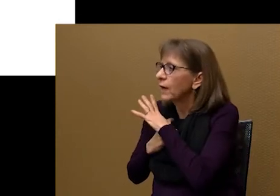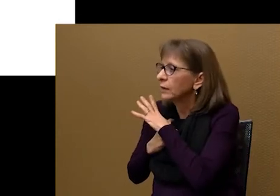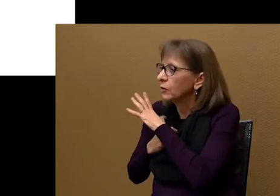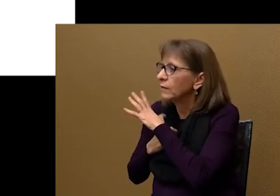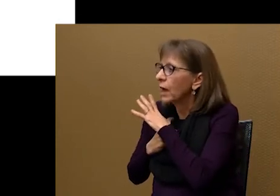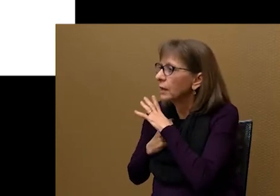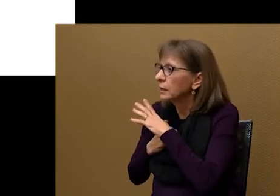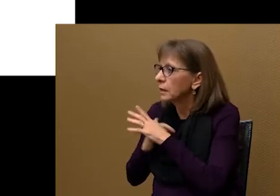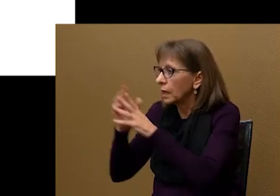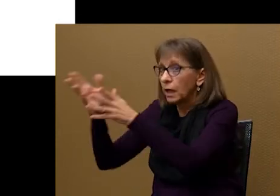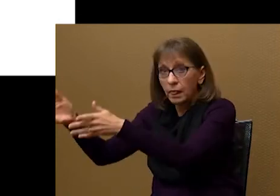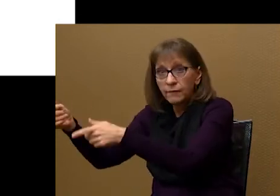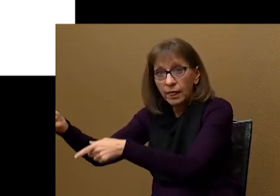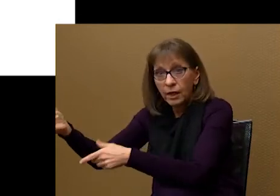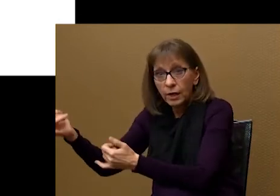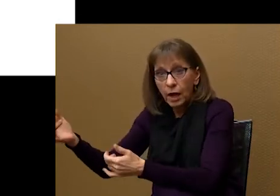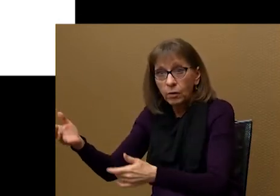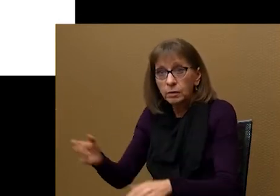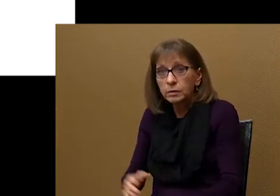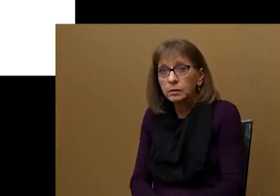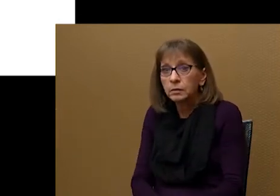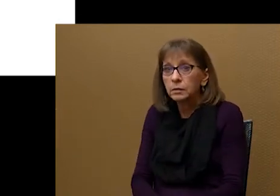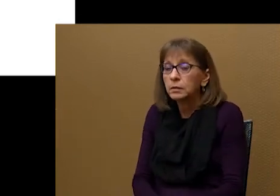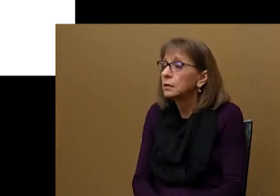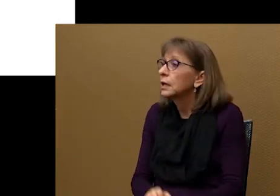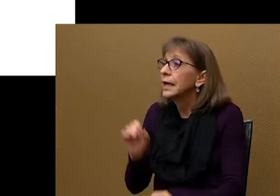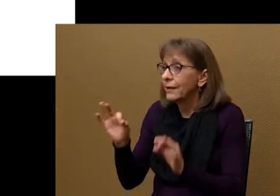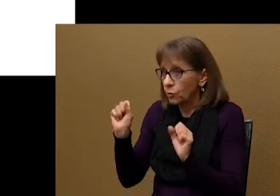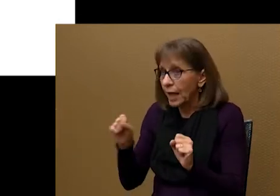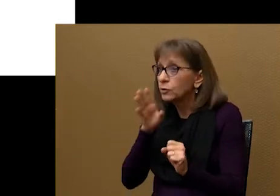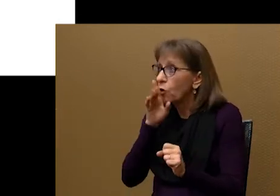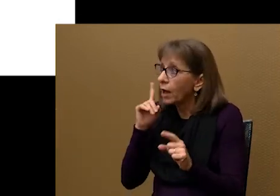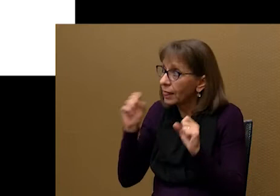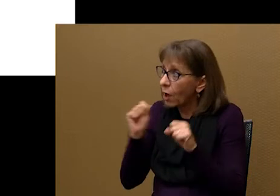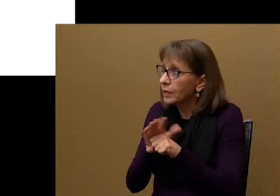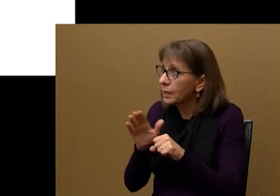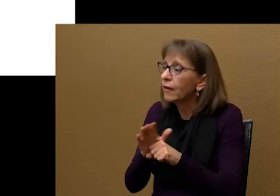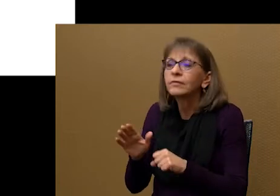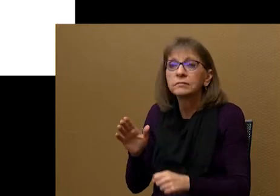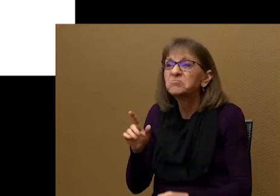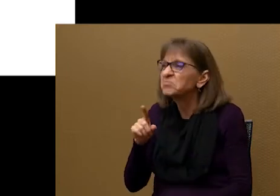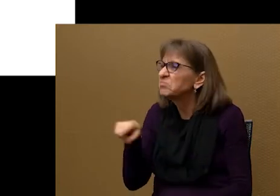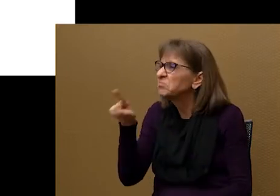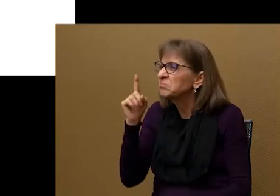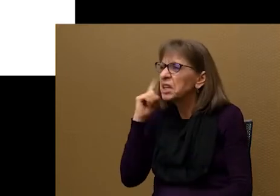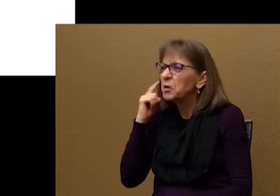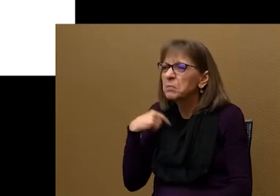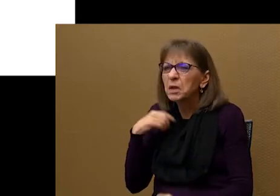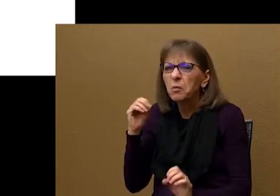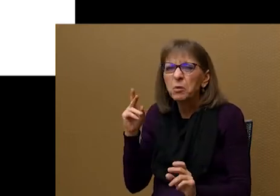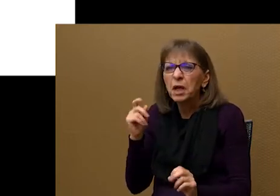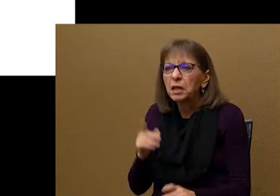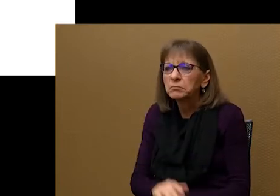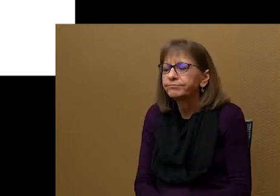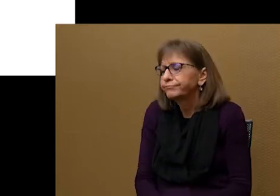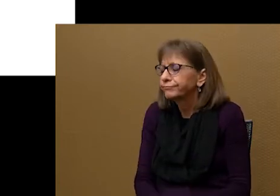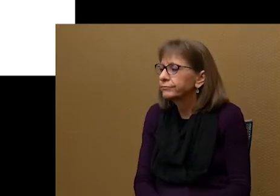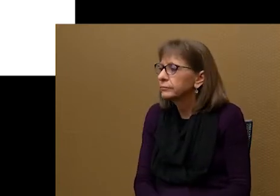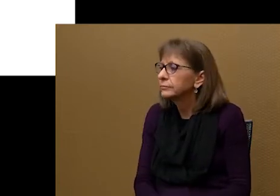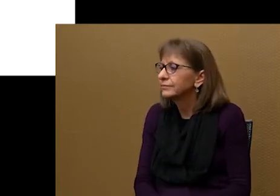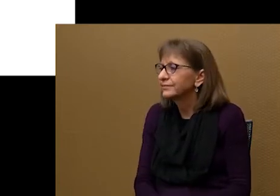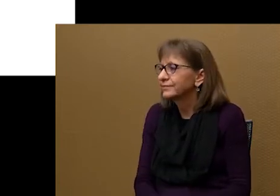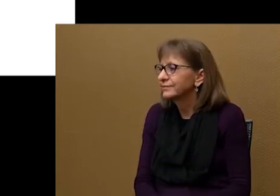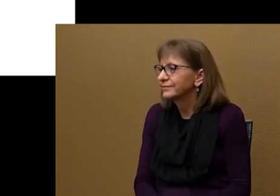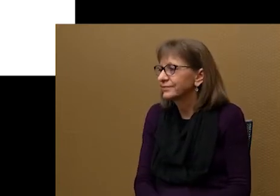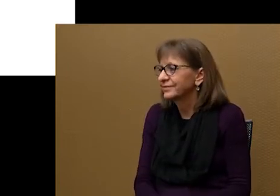Because the mic you have on is the camera. Can I just leave that on there then? If you can project your voice. And All right, if people aren't hearing